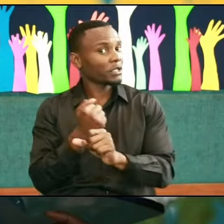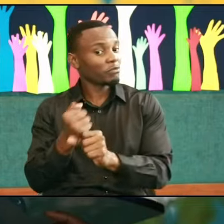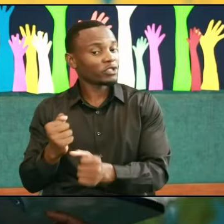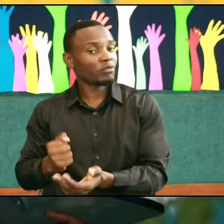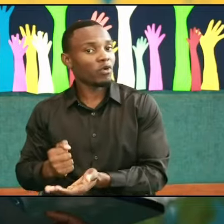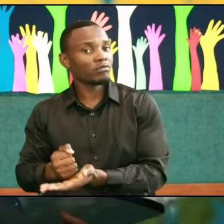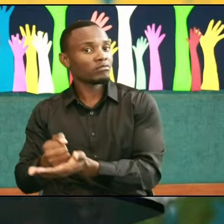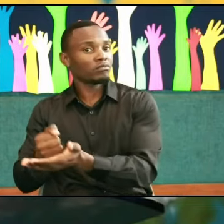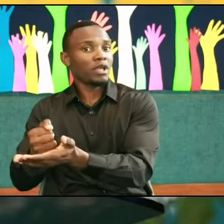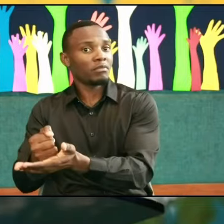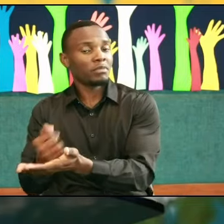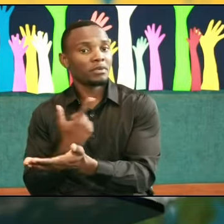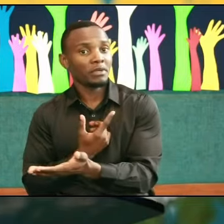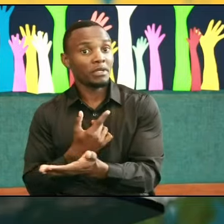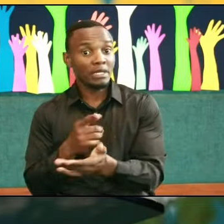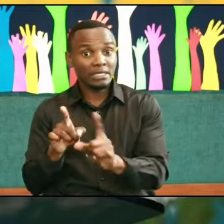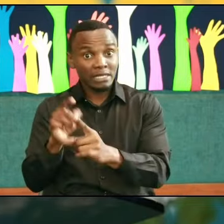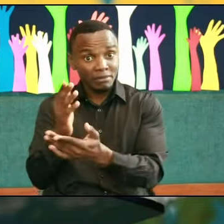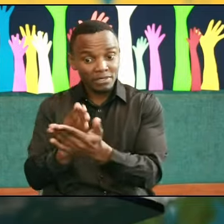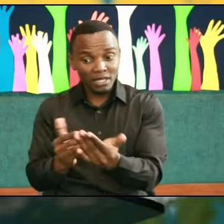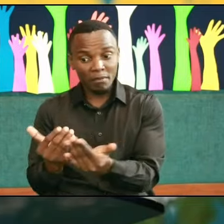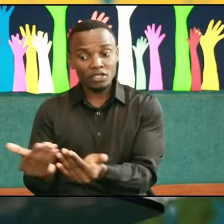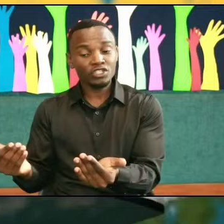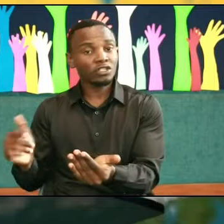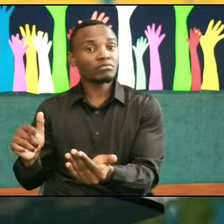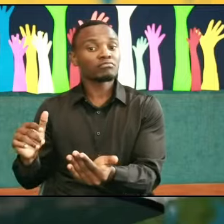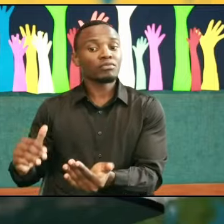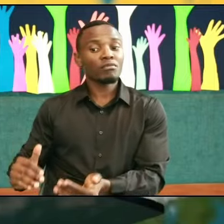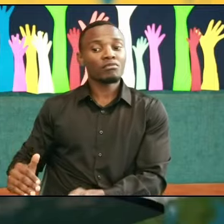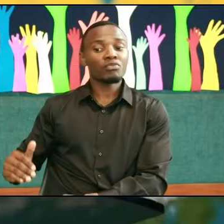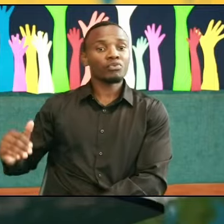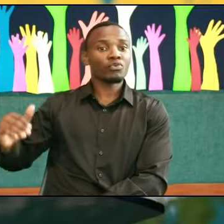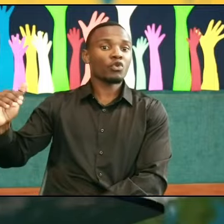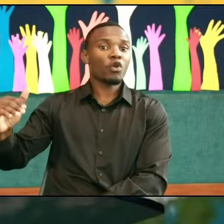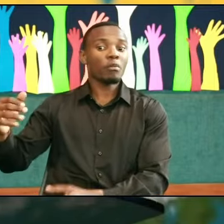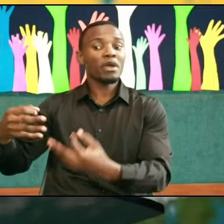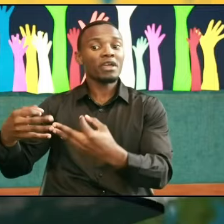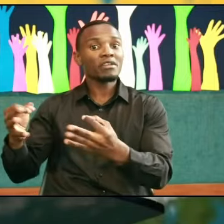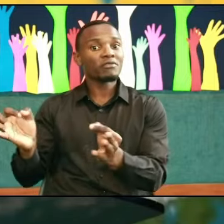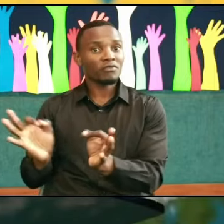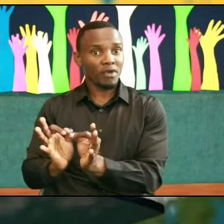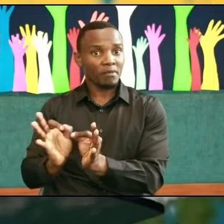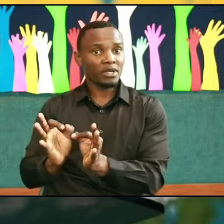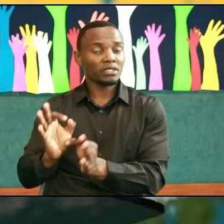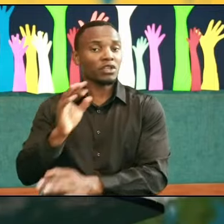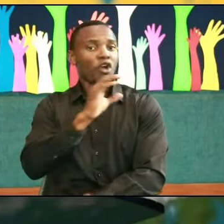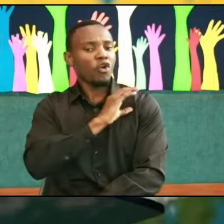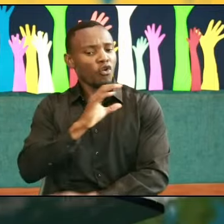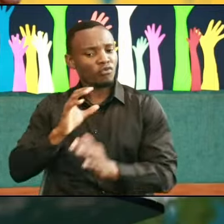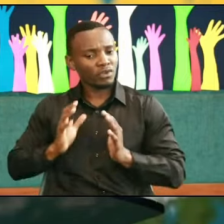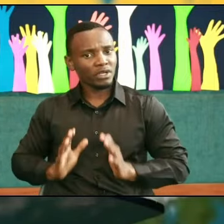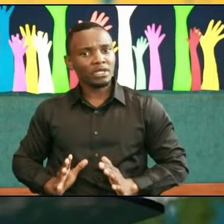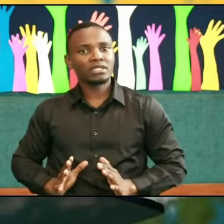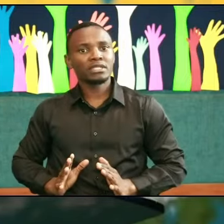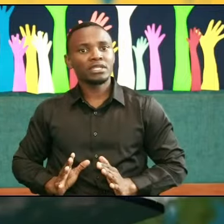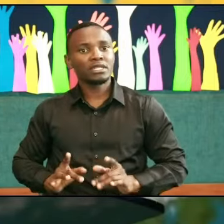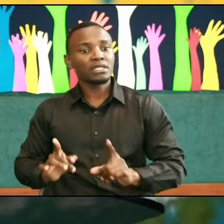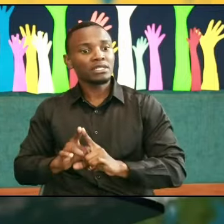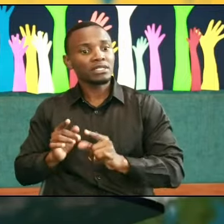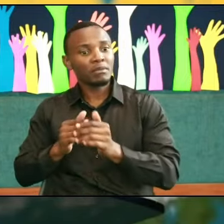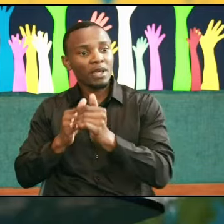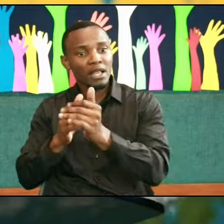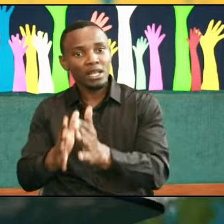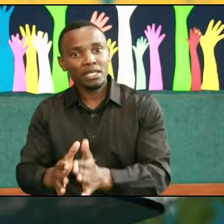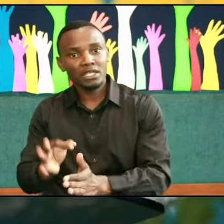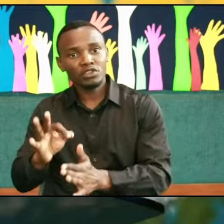There are children today who are growing up in homes of Christians, professed leaders of the